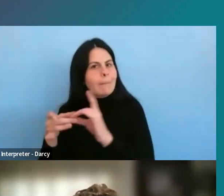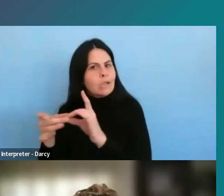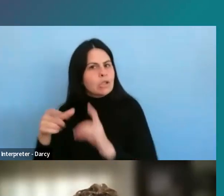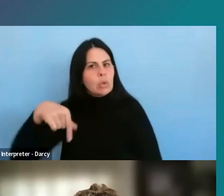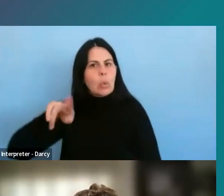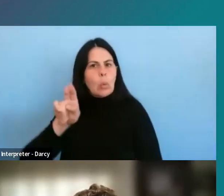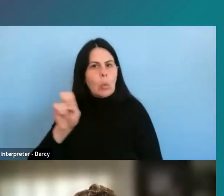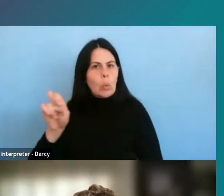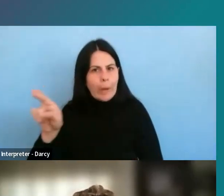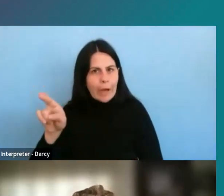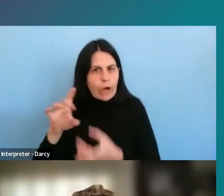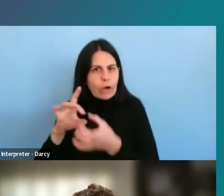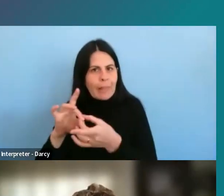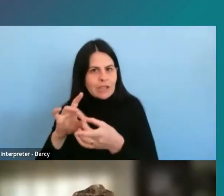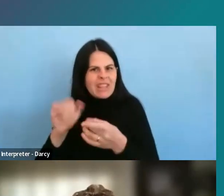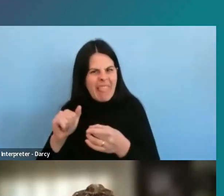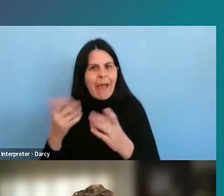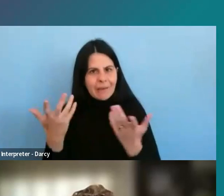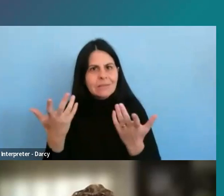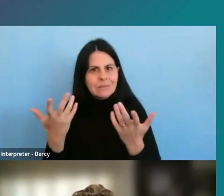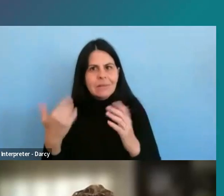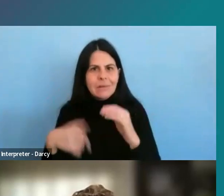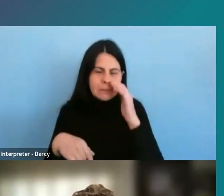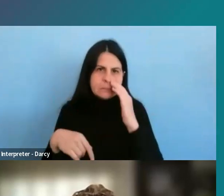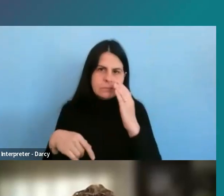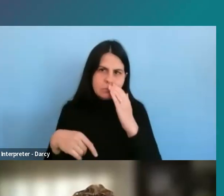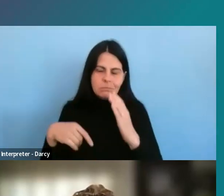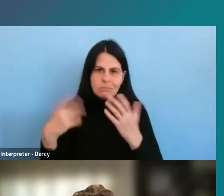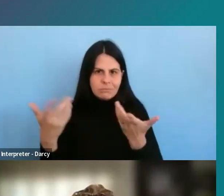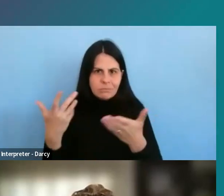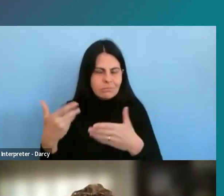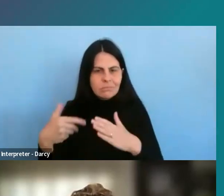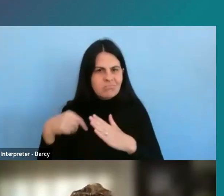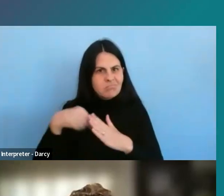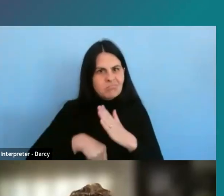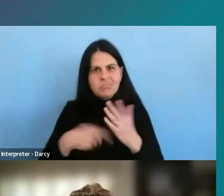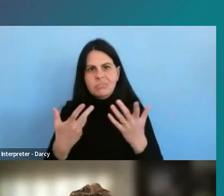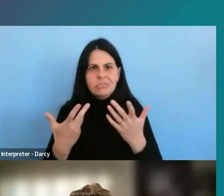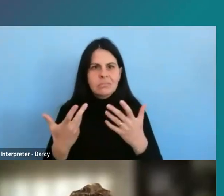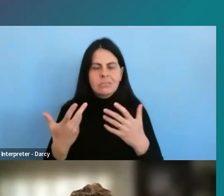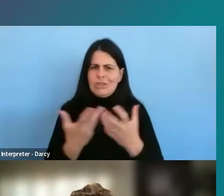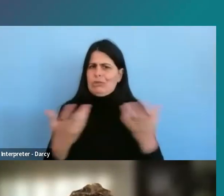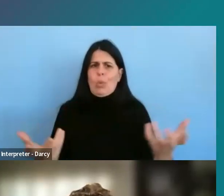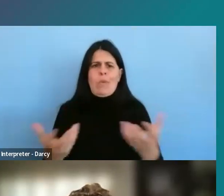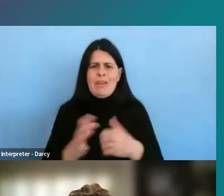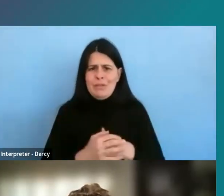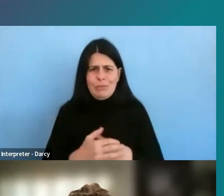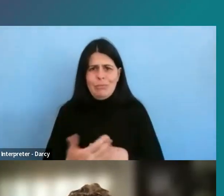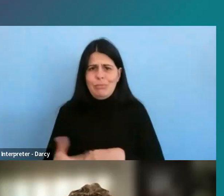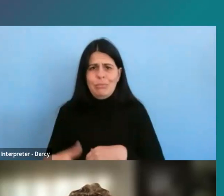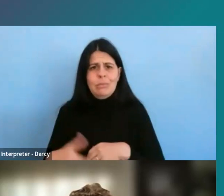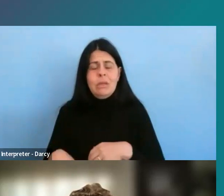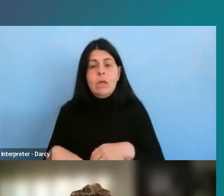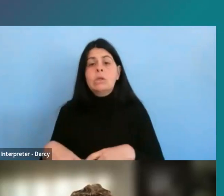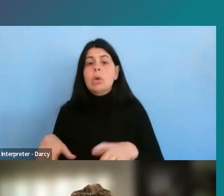relationships, the dynamics in that are, there's so much there. And I think as a